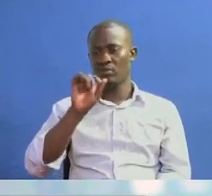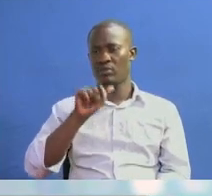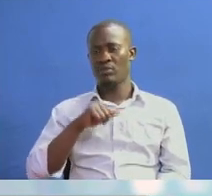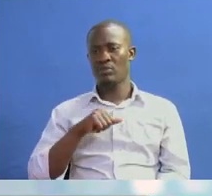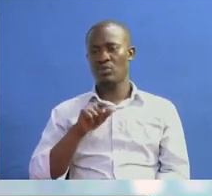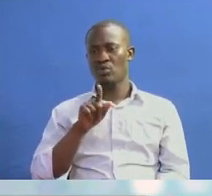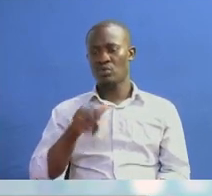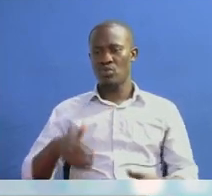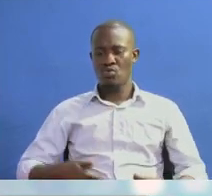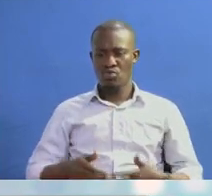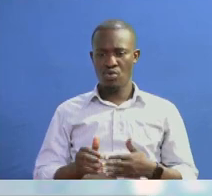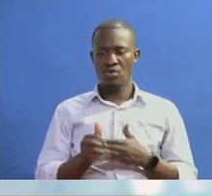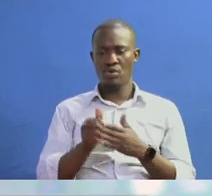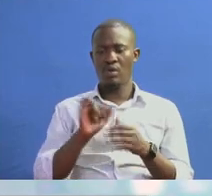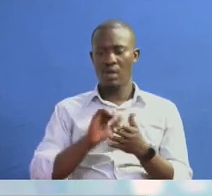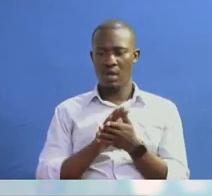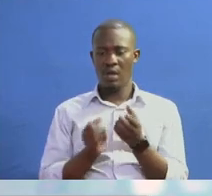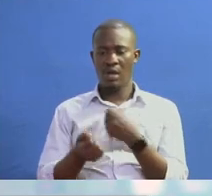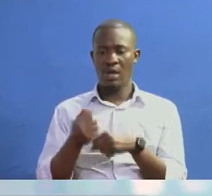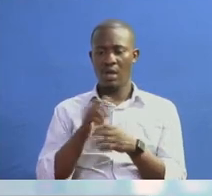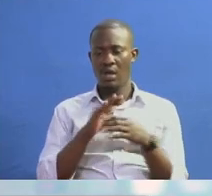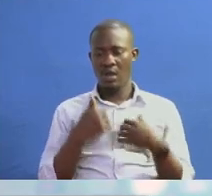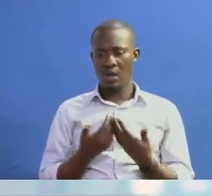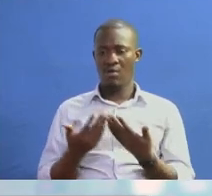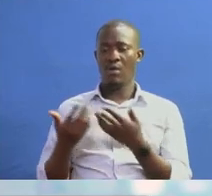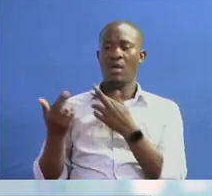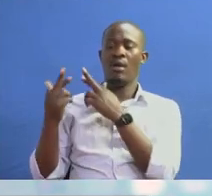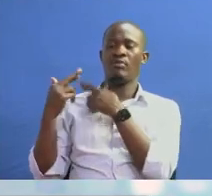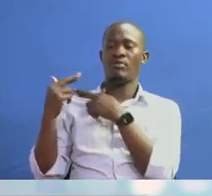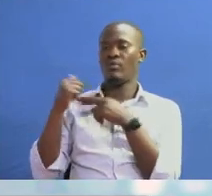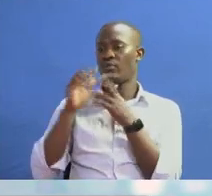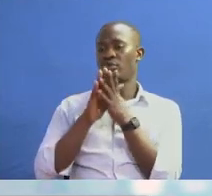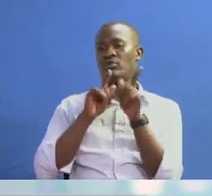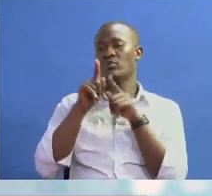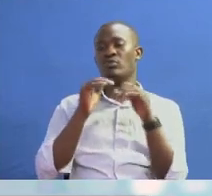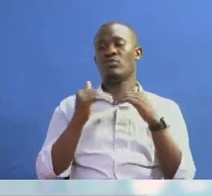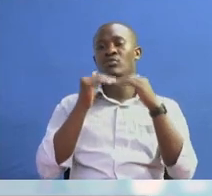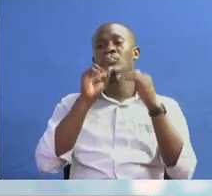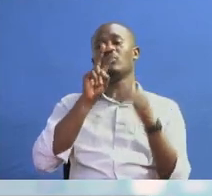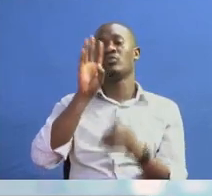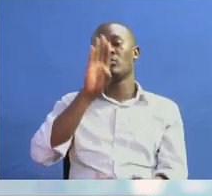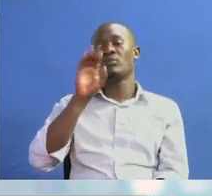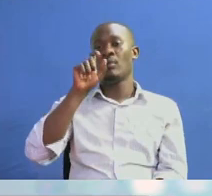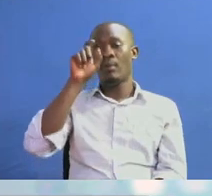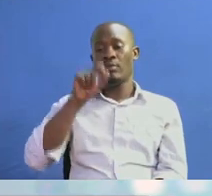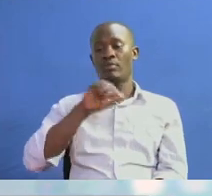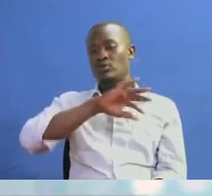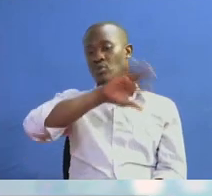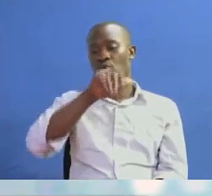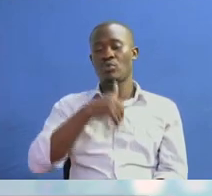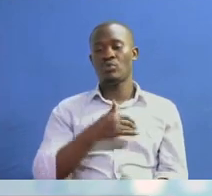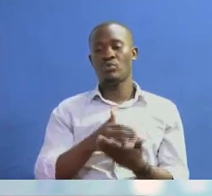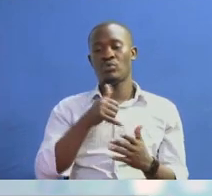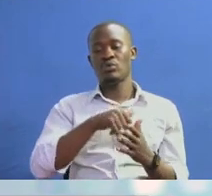as a youth leader, mm-hmm. I'll actually hold accountable, especially that tourism promotion, 2 billion. And it will be all inclusive.